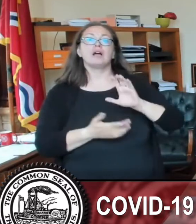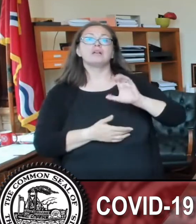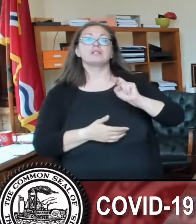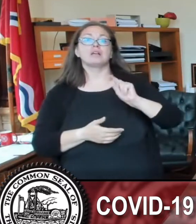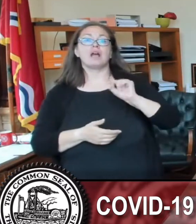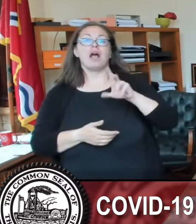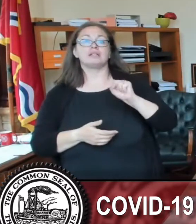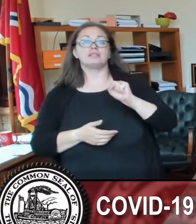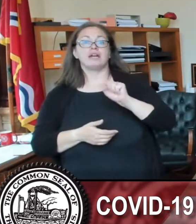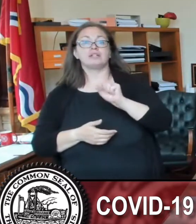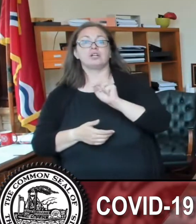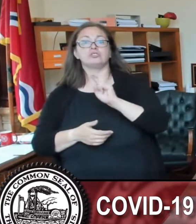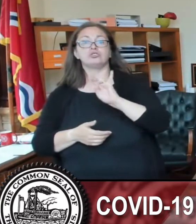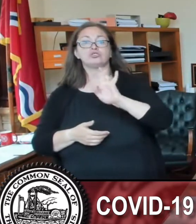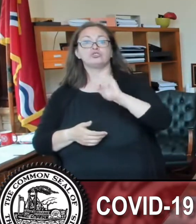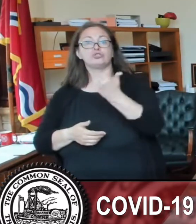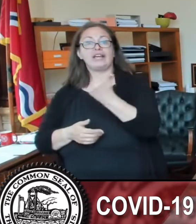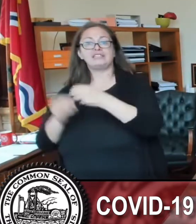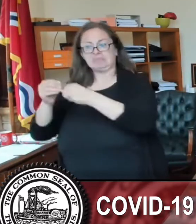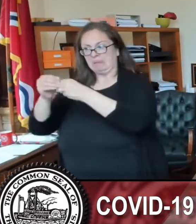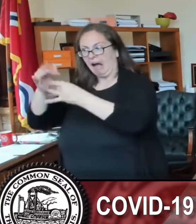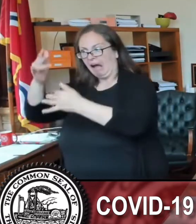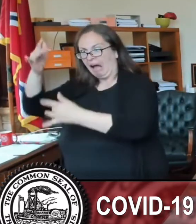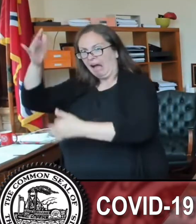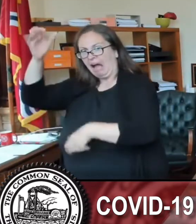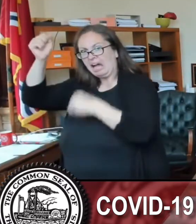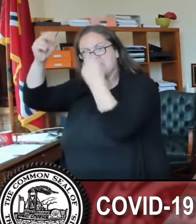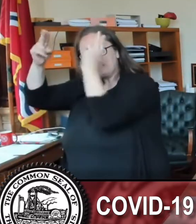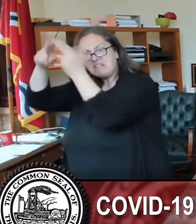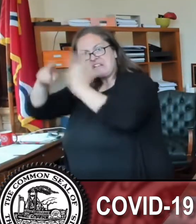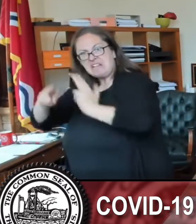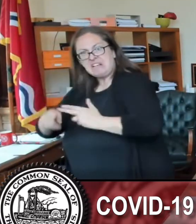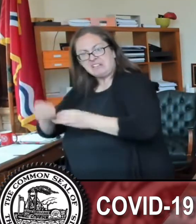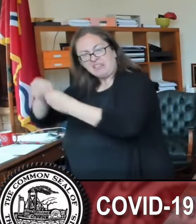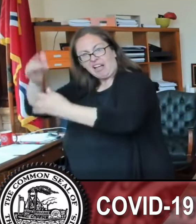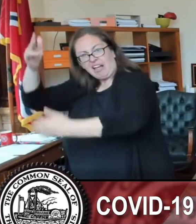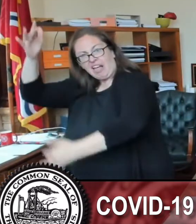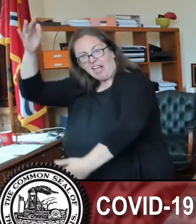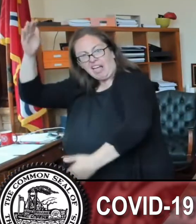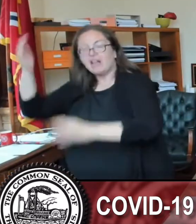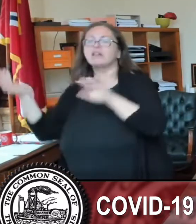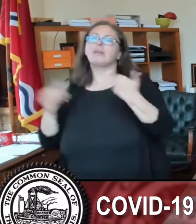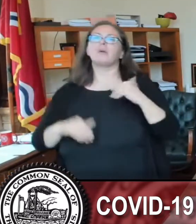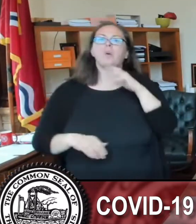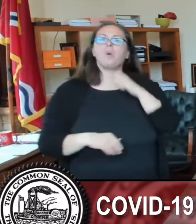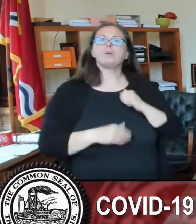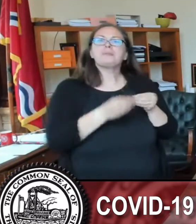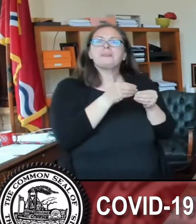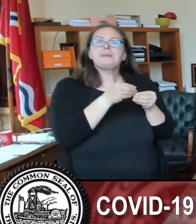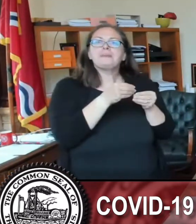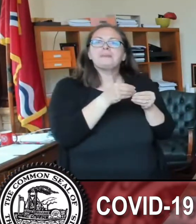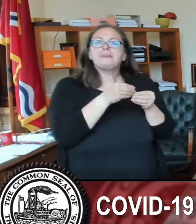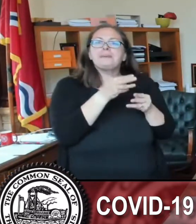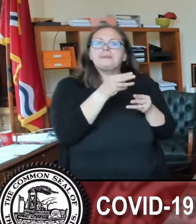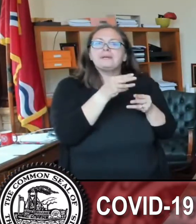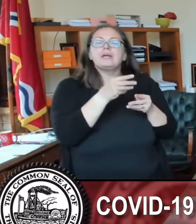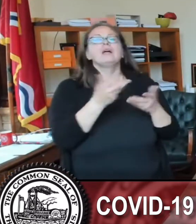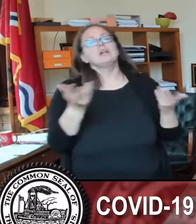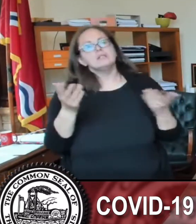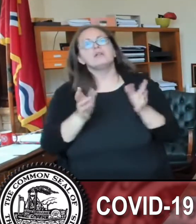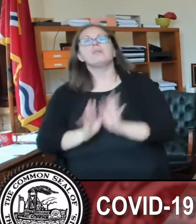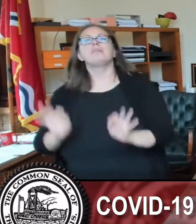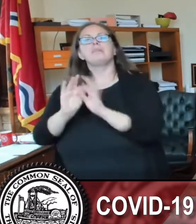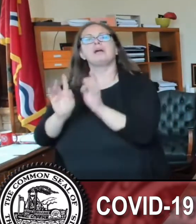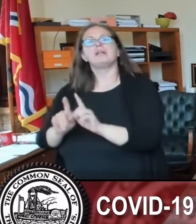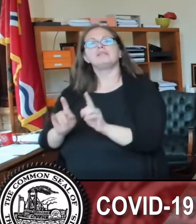contacts to trace than somebody who's older. So it's going well, but the key here is to continue